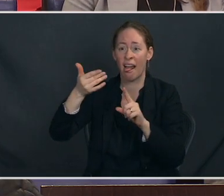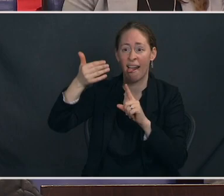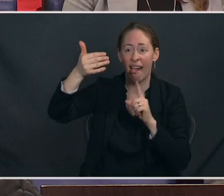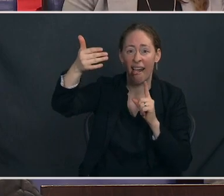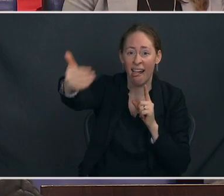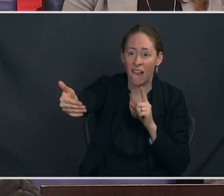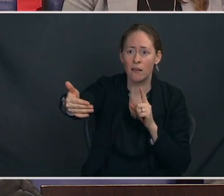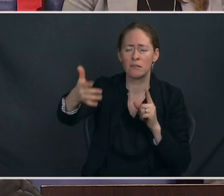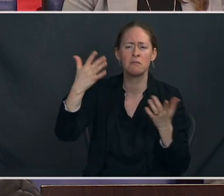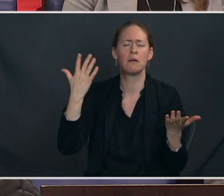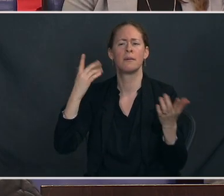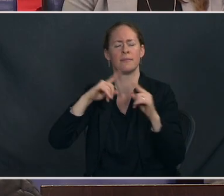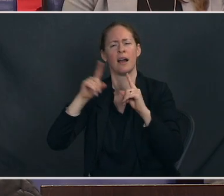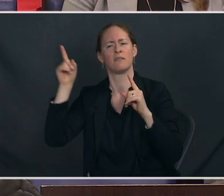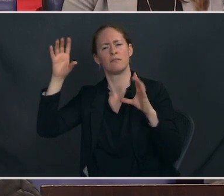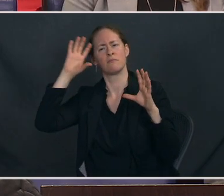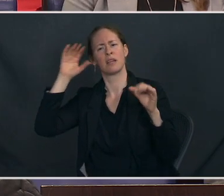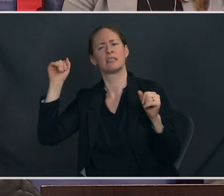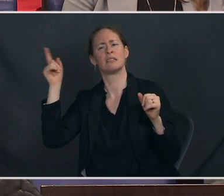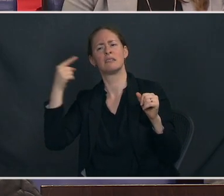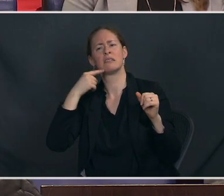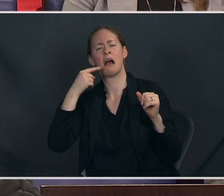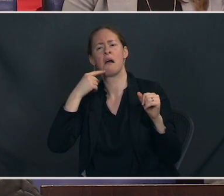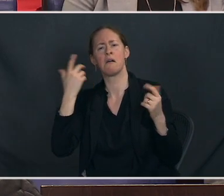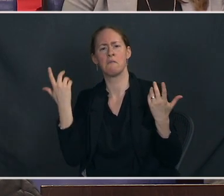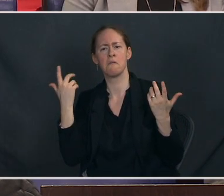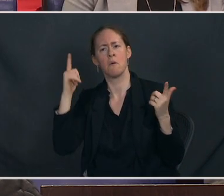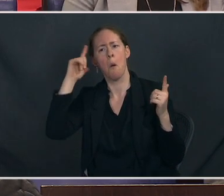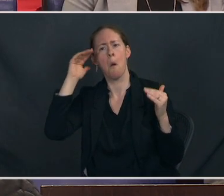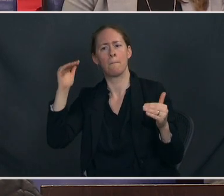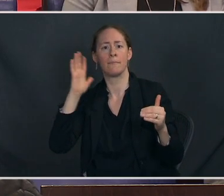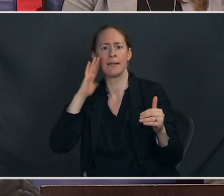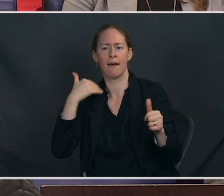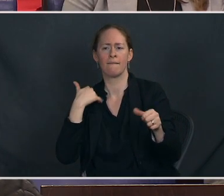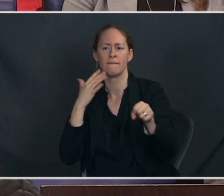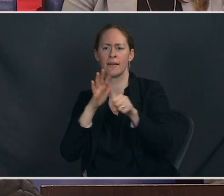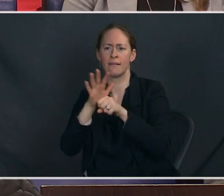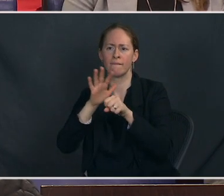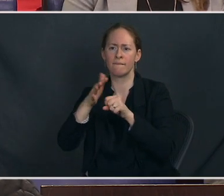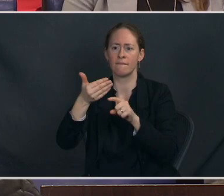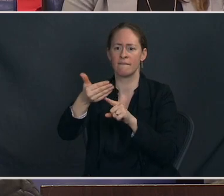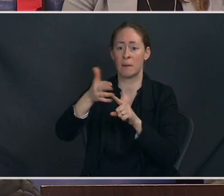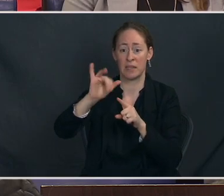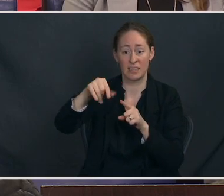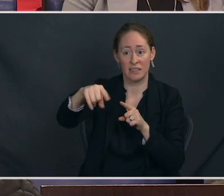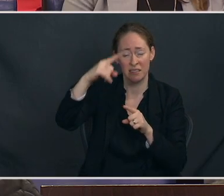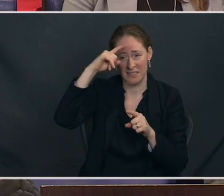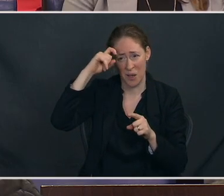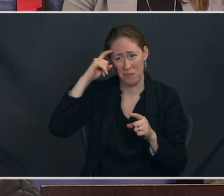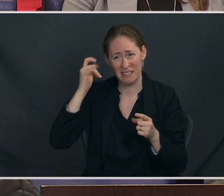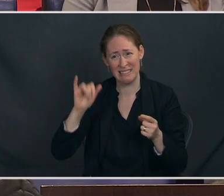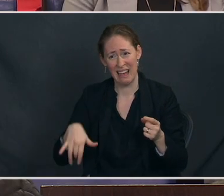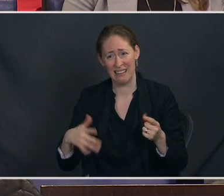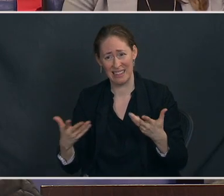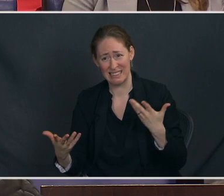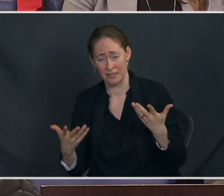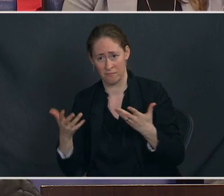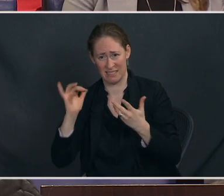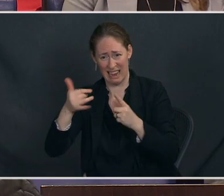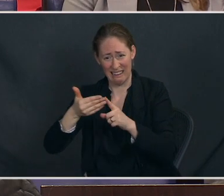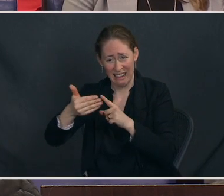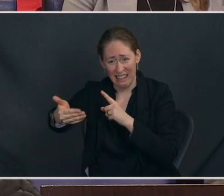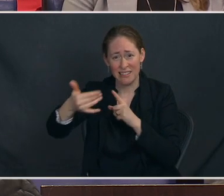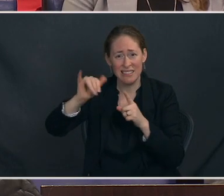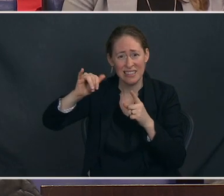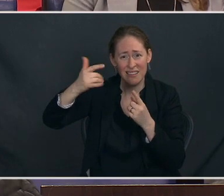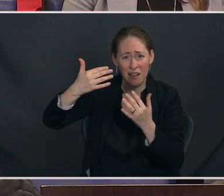and said that we could possibly have herd immunity as early as this summer. That's the difference of a couple months. I'm wondering if you could reconcile the difference there